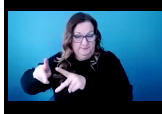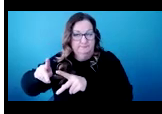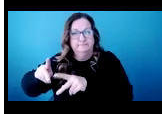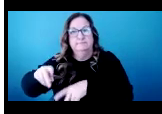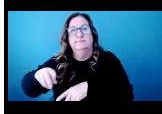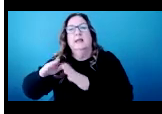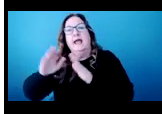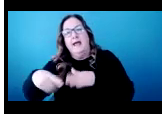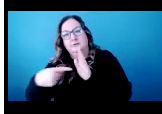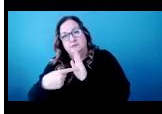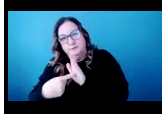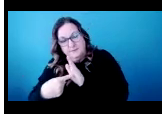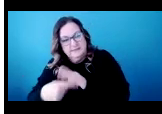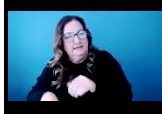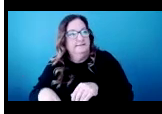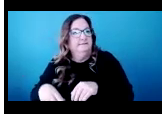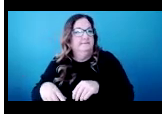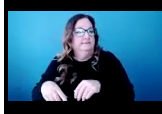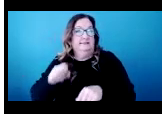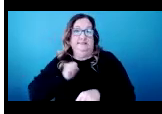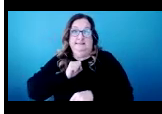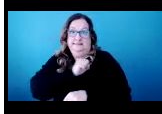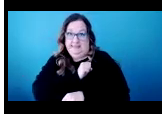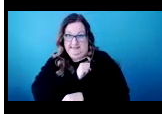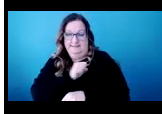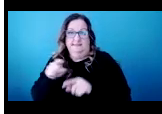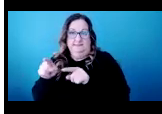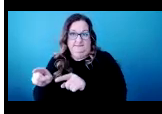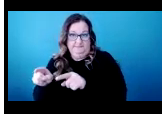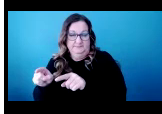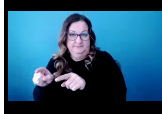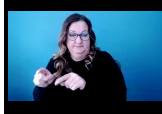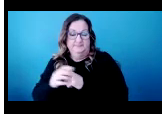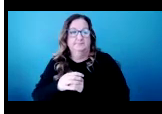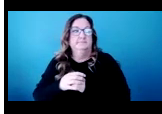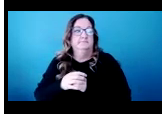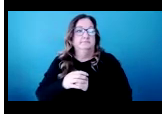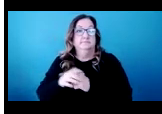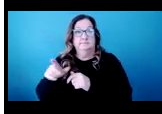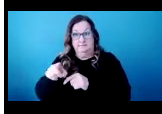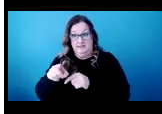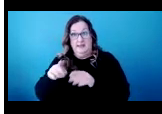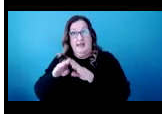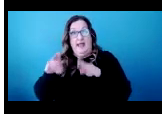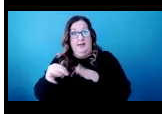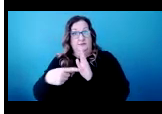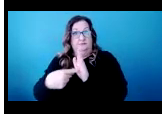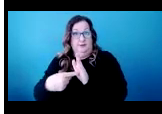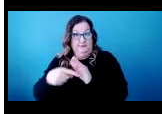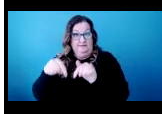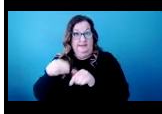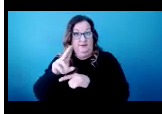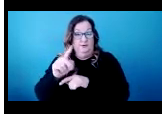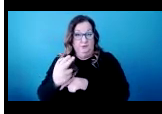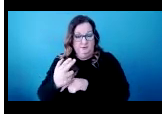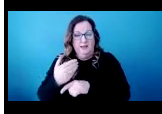of Representatives as well as the Senate. And in the House of Representatives in Utah, we